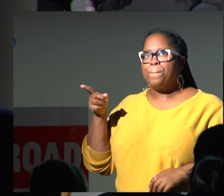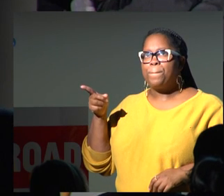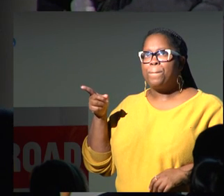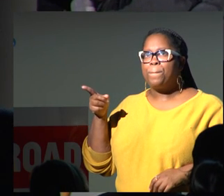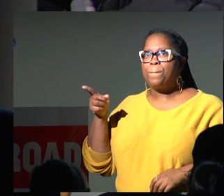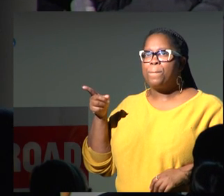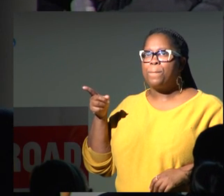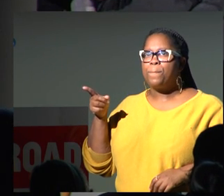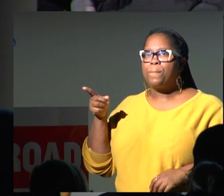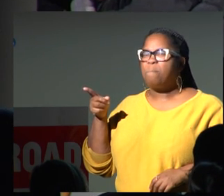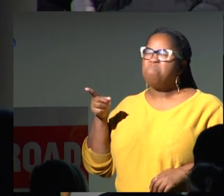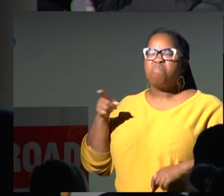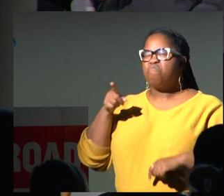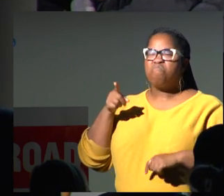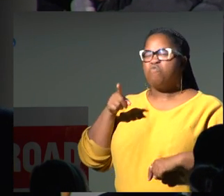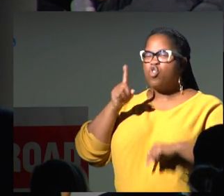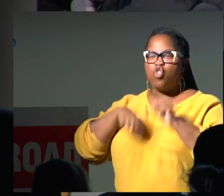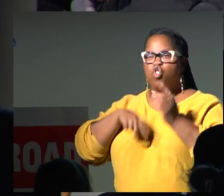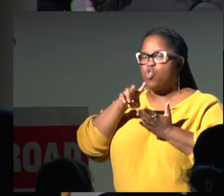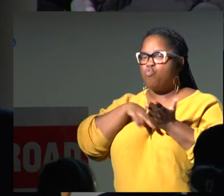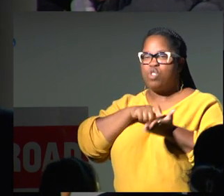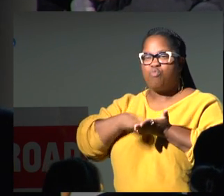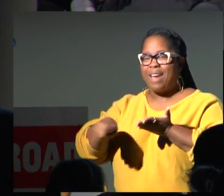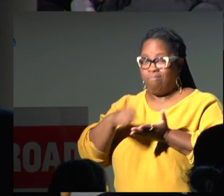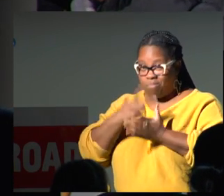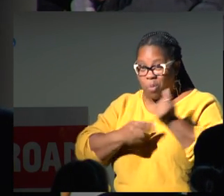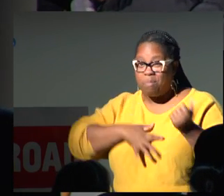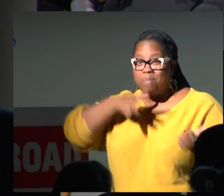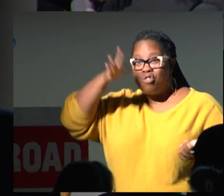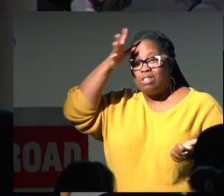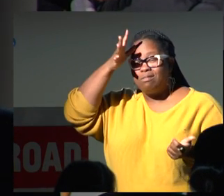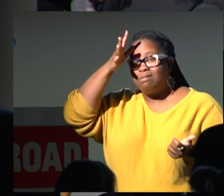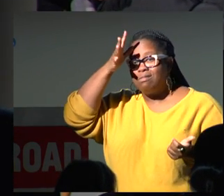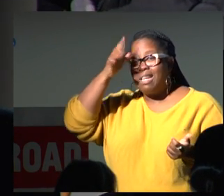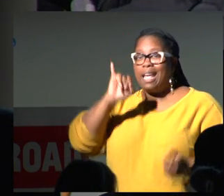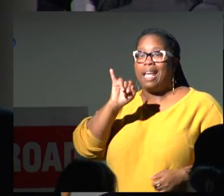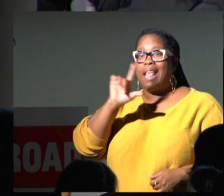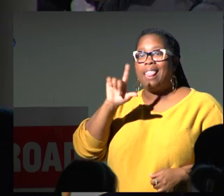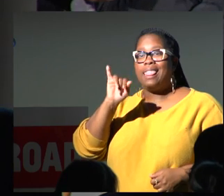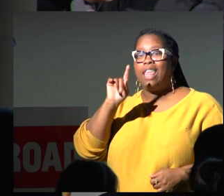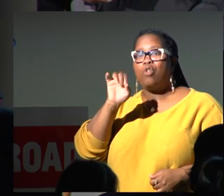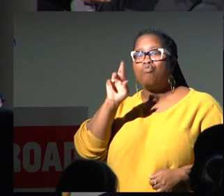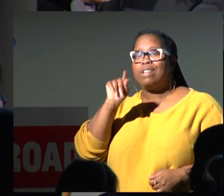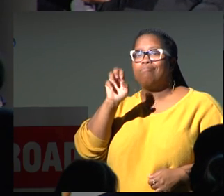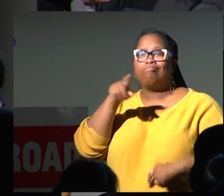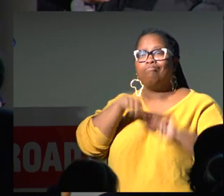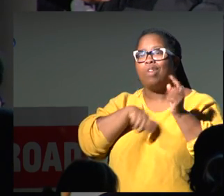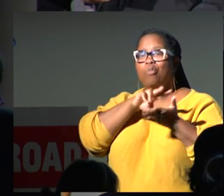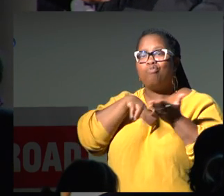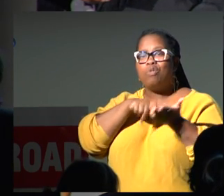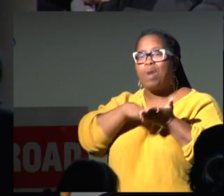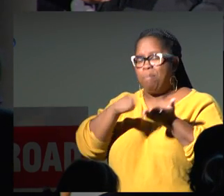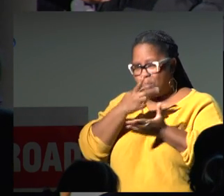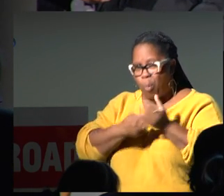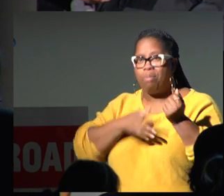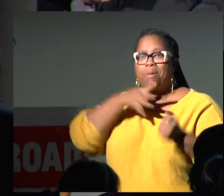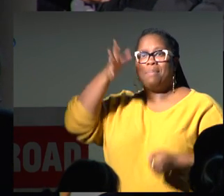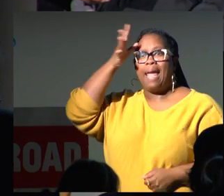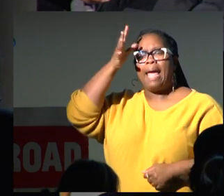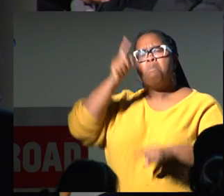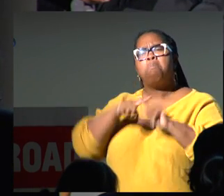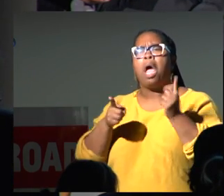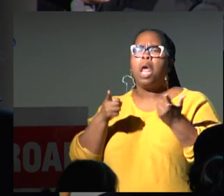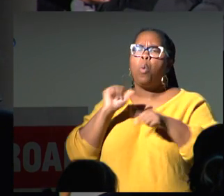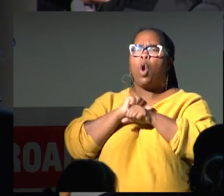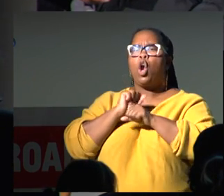my father was illiterate, couldn't read or write. Well, both of my parents were illiterate. Right. But he had odd jobs, and many of his odd jobs were work